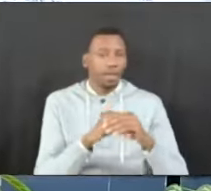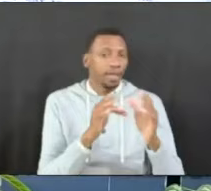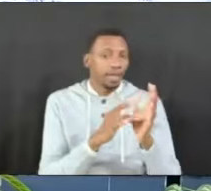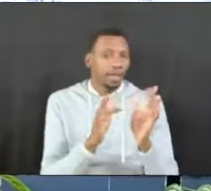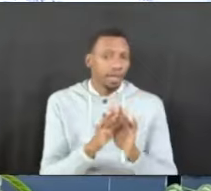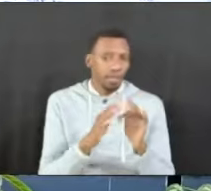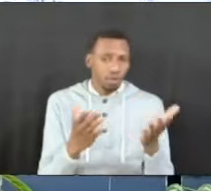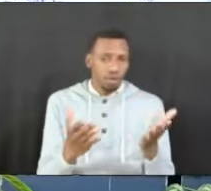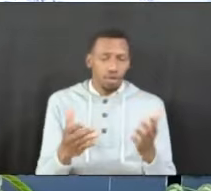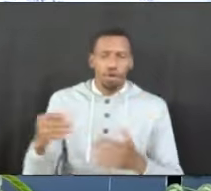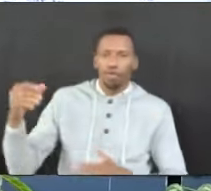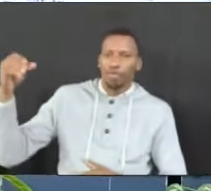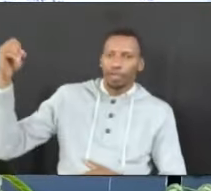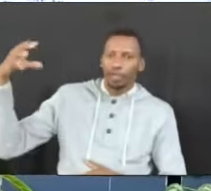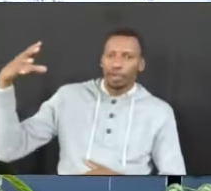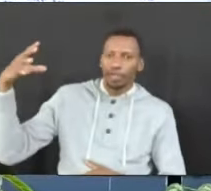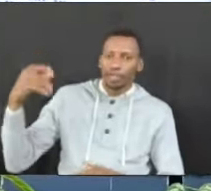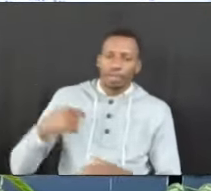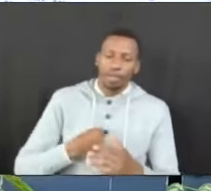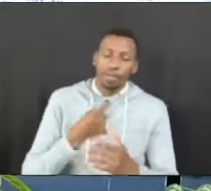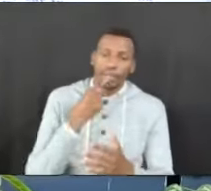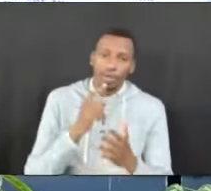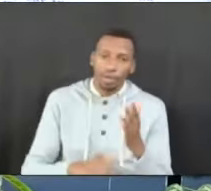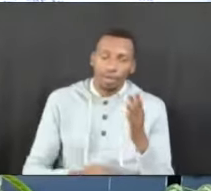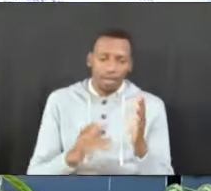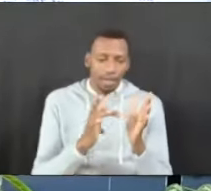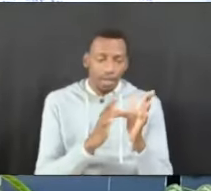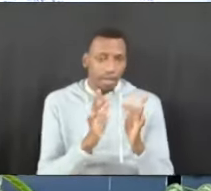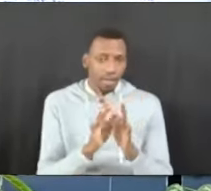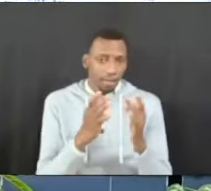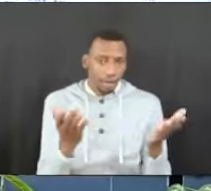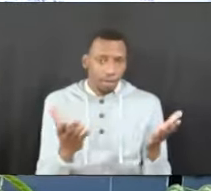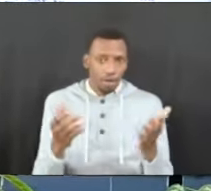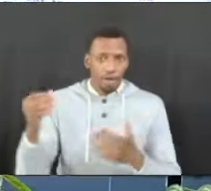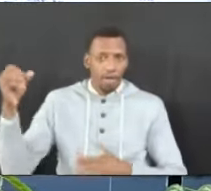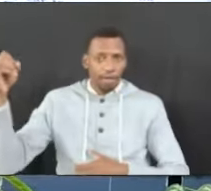Revelation. I mentioned that the book of Revelation is a songbook.